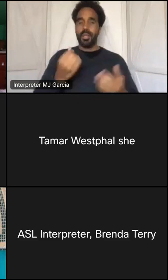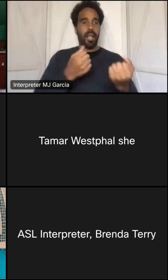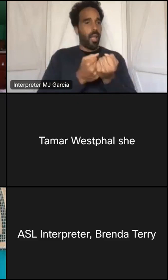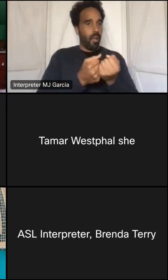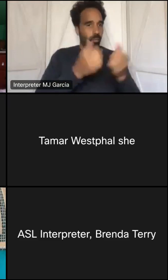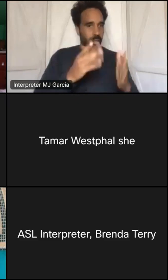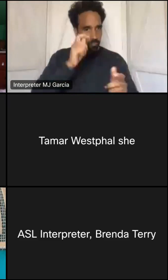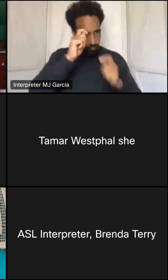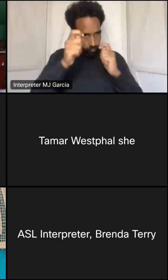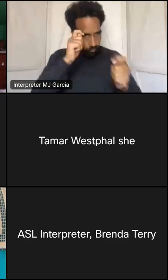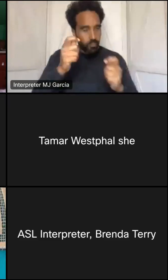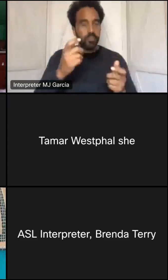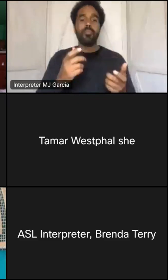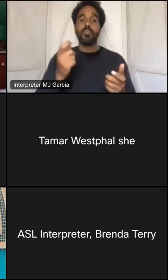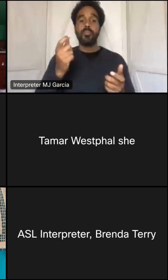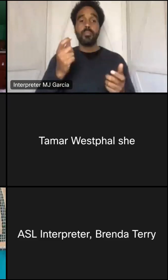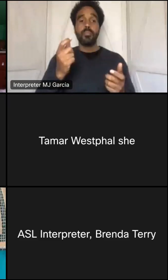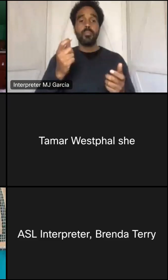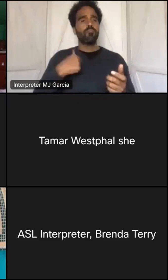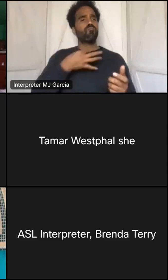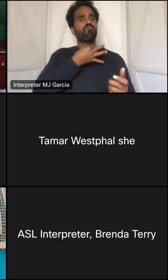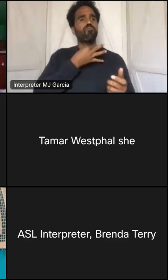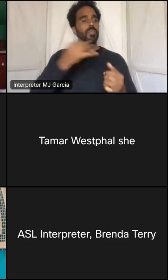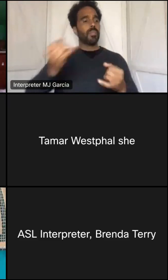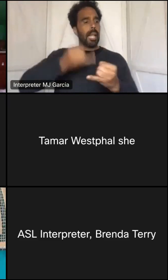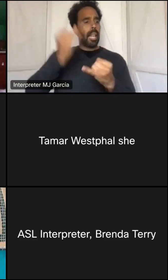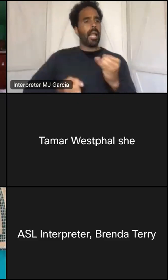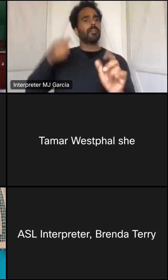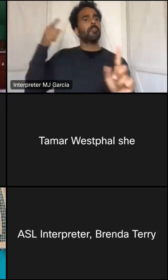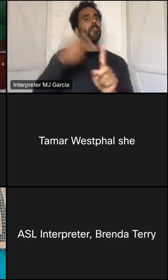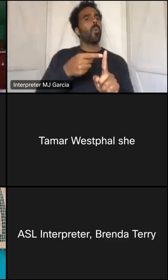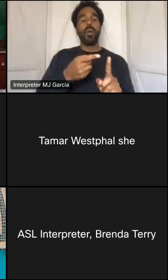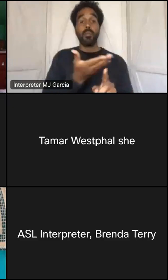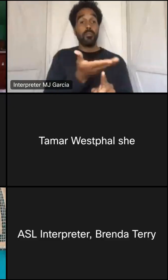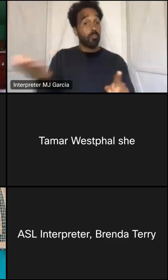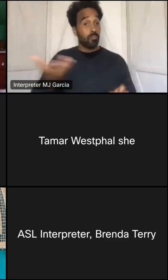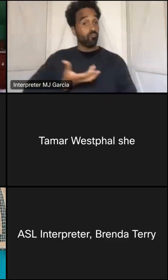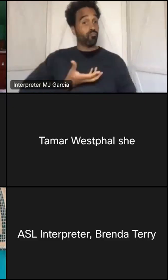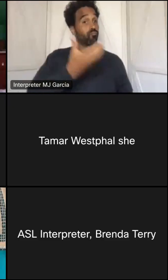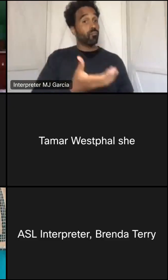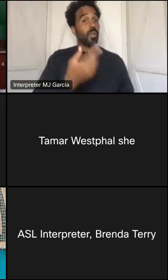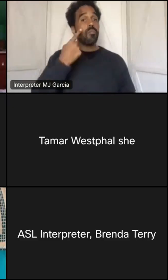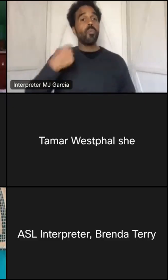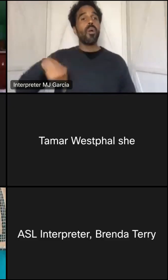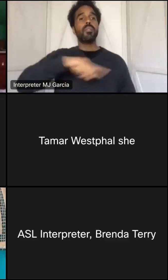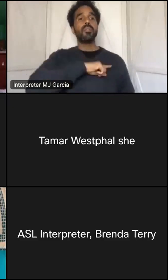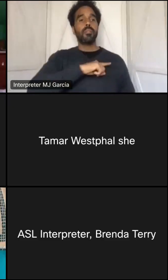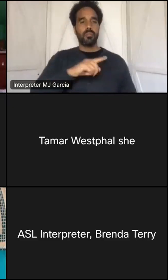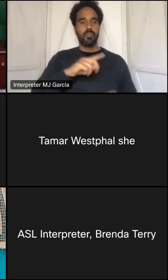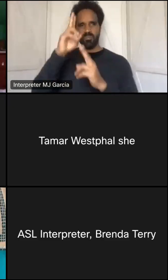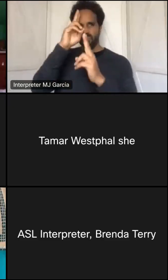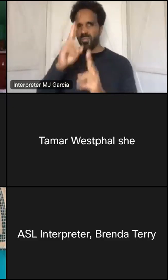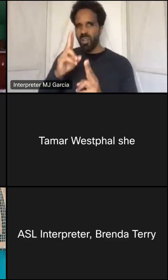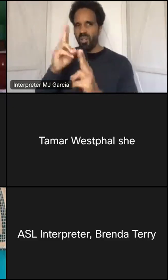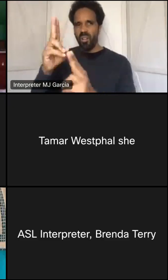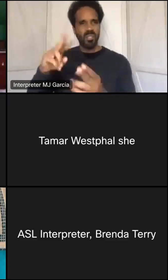for us as we wrap up our conversation for today in terms of, what is truly honoring